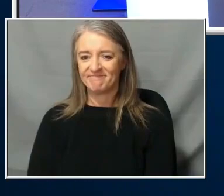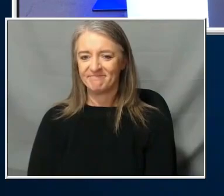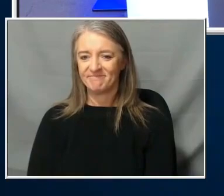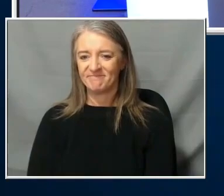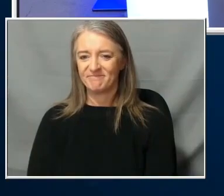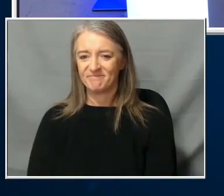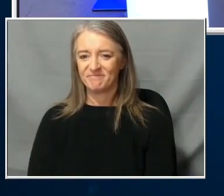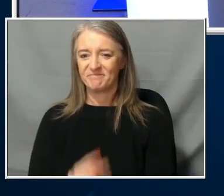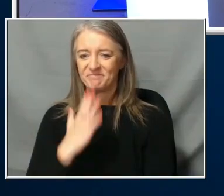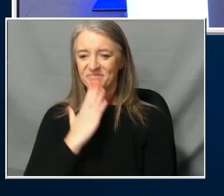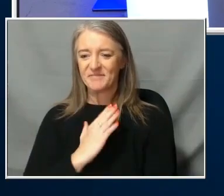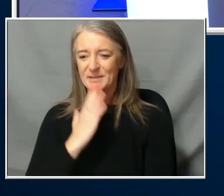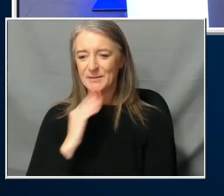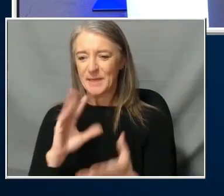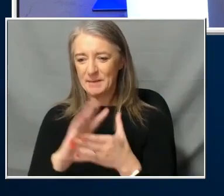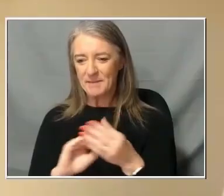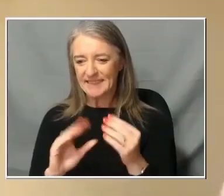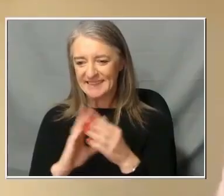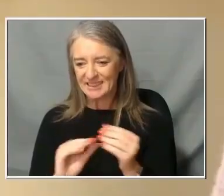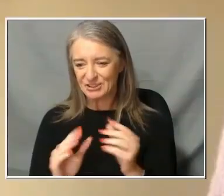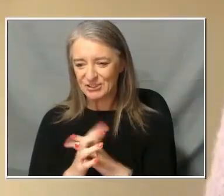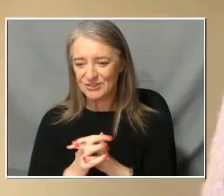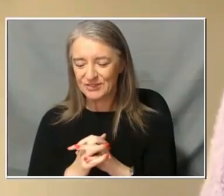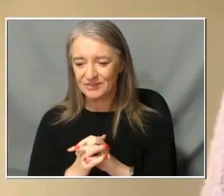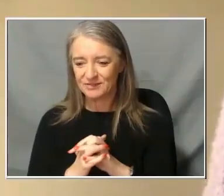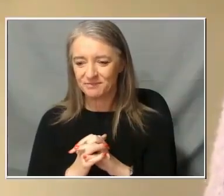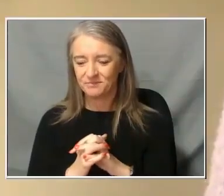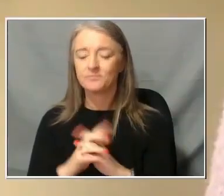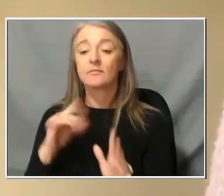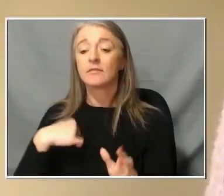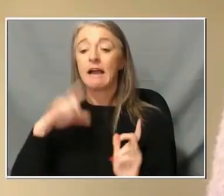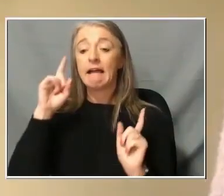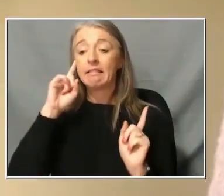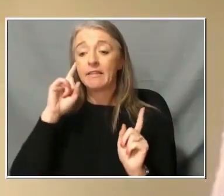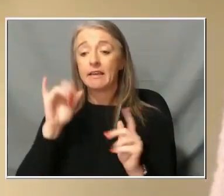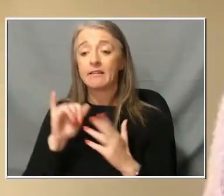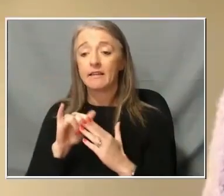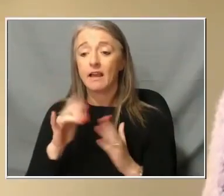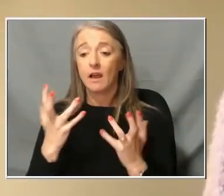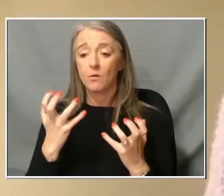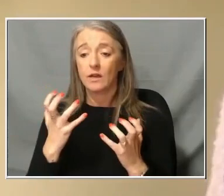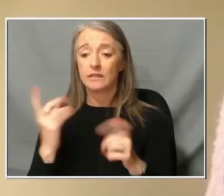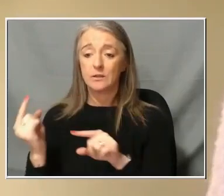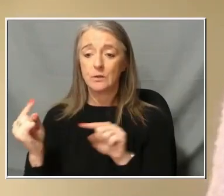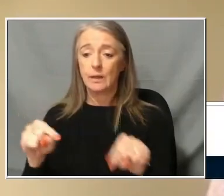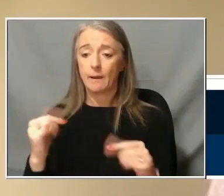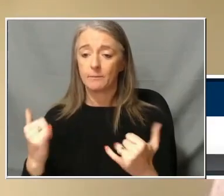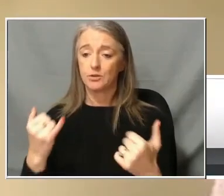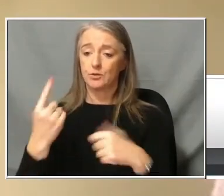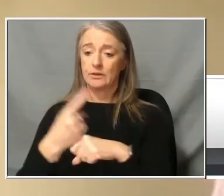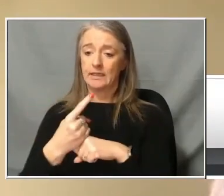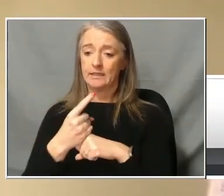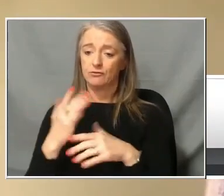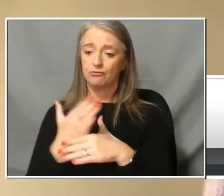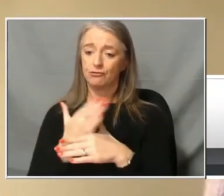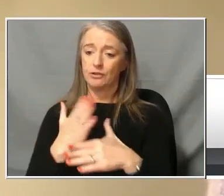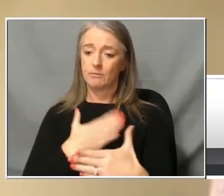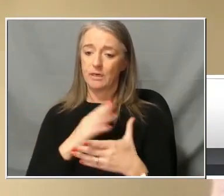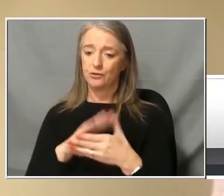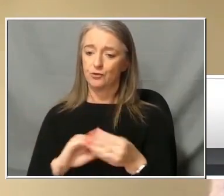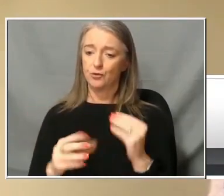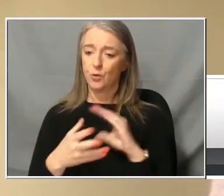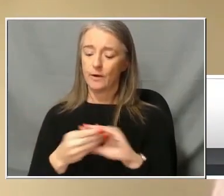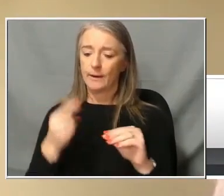Well, that's a sweet message. Yeah, I think I wanted to be here today to share my story